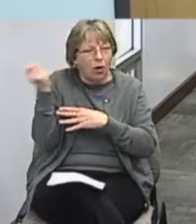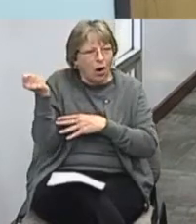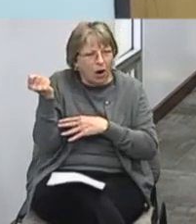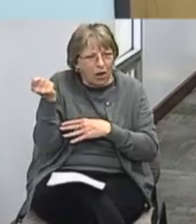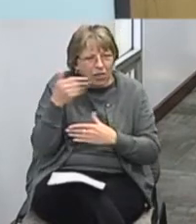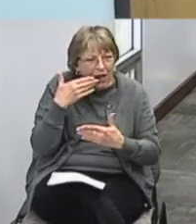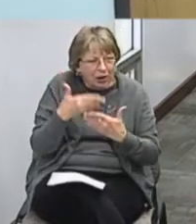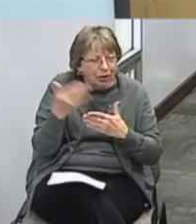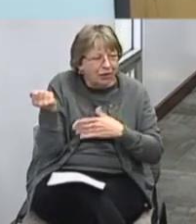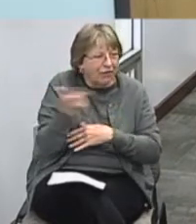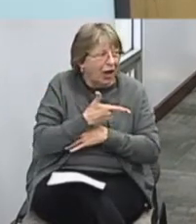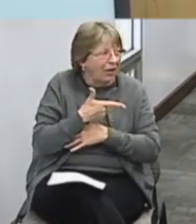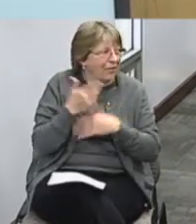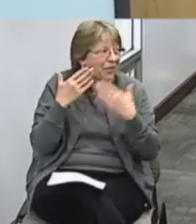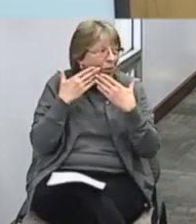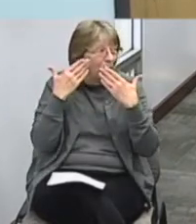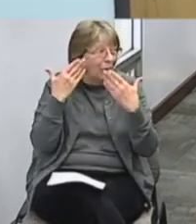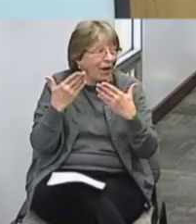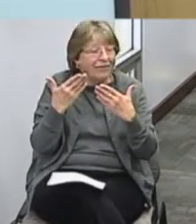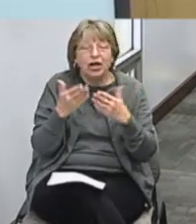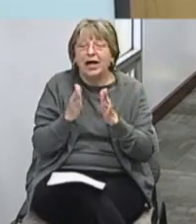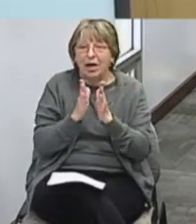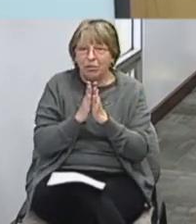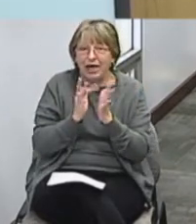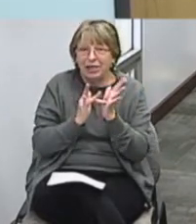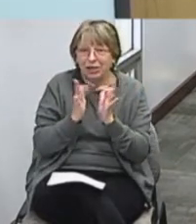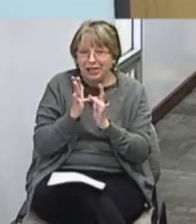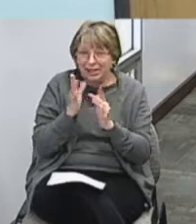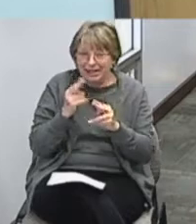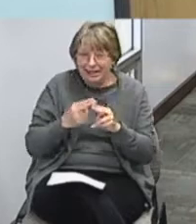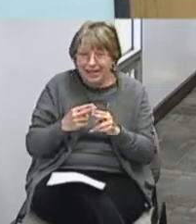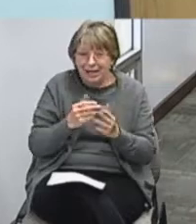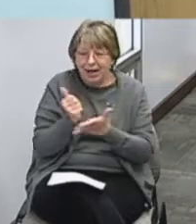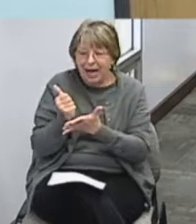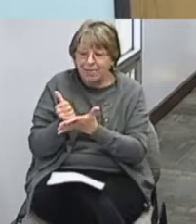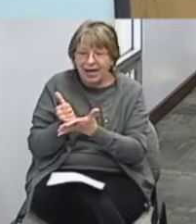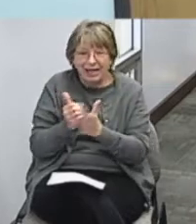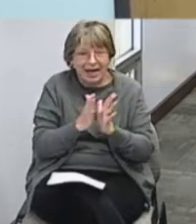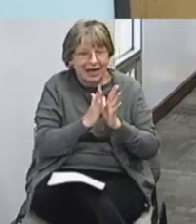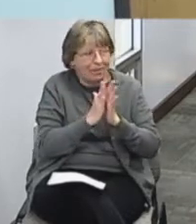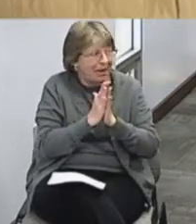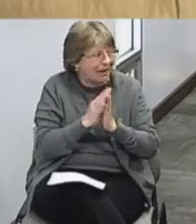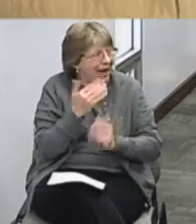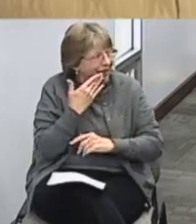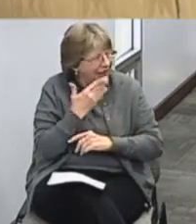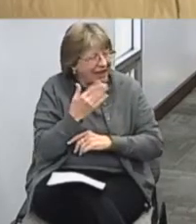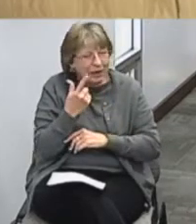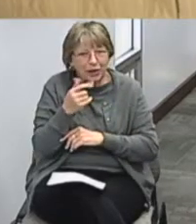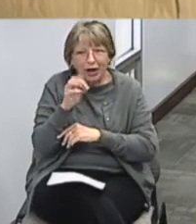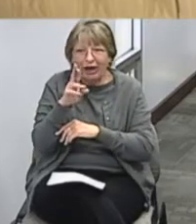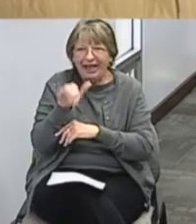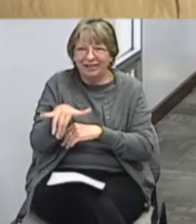we're grateful for this, and I pray in Jesus' name. Amen. Amen. Amen. Thank you, Gary.